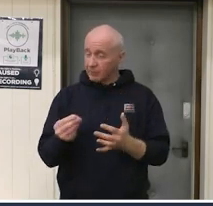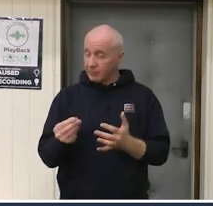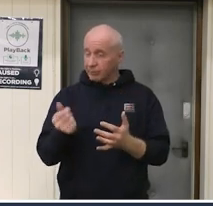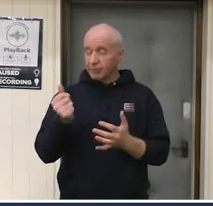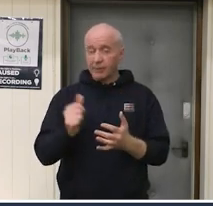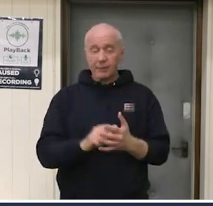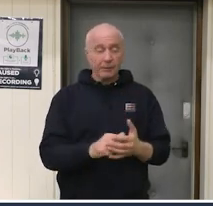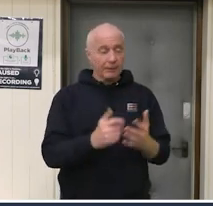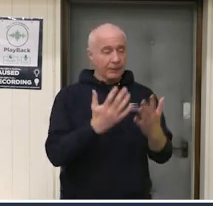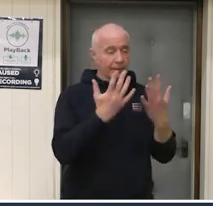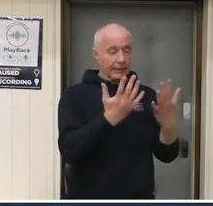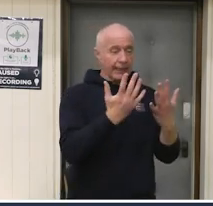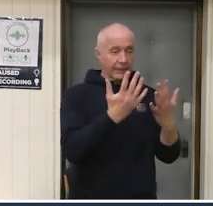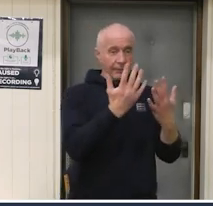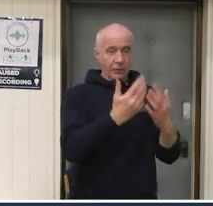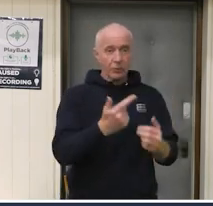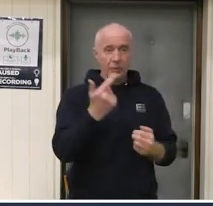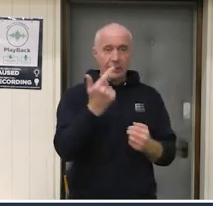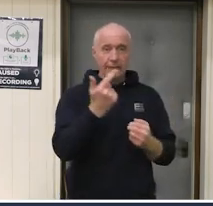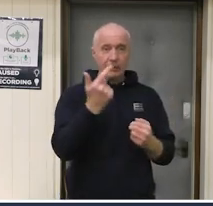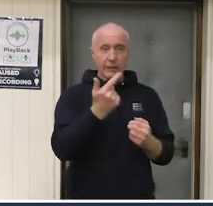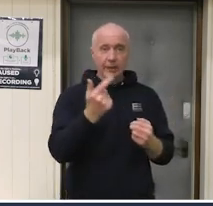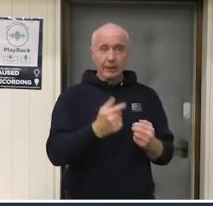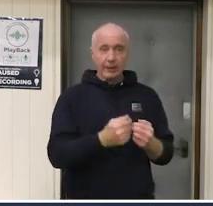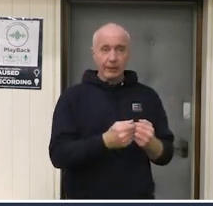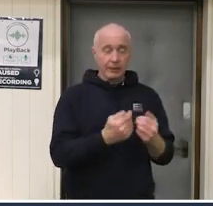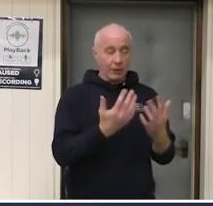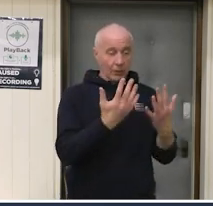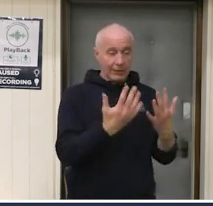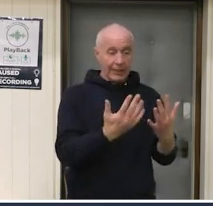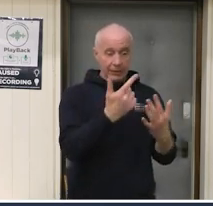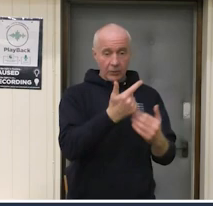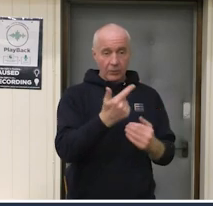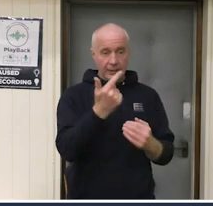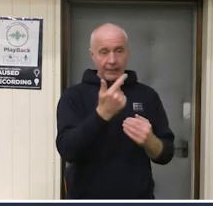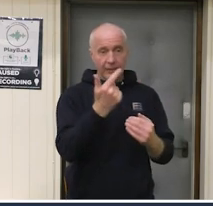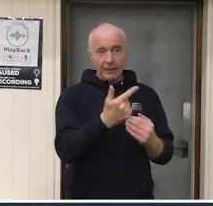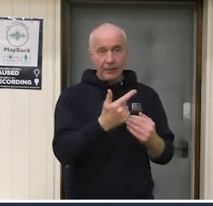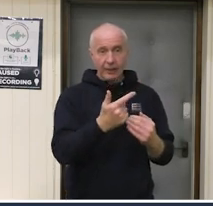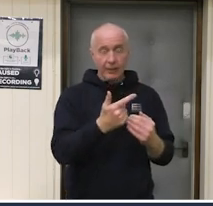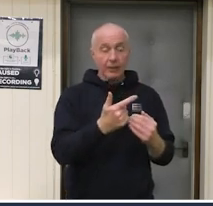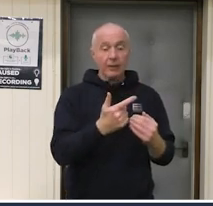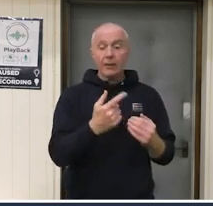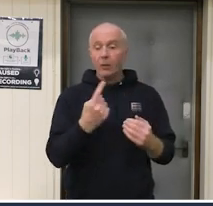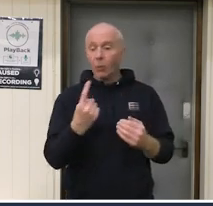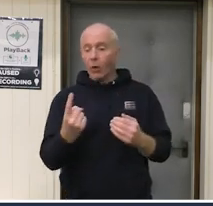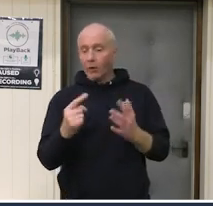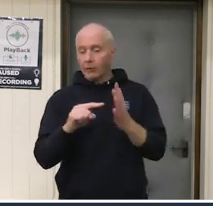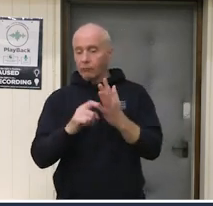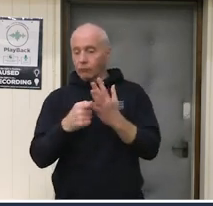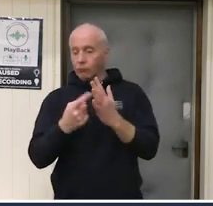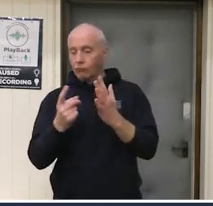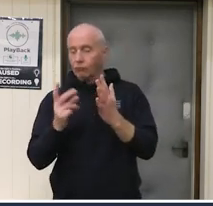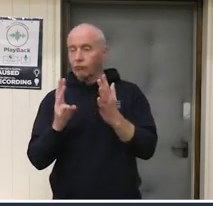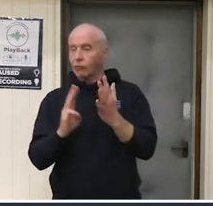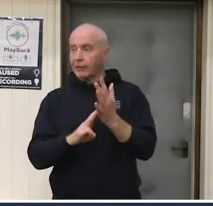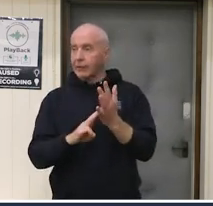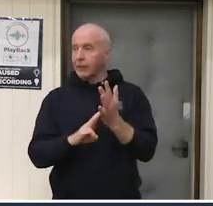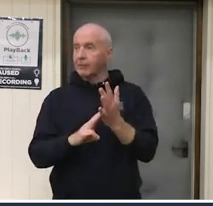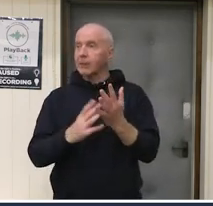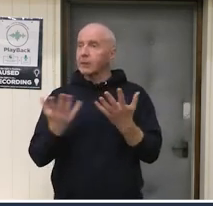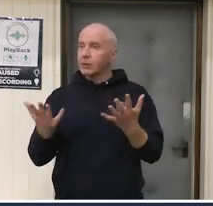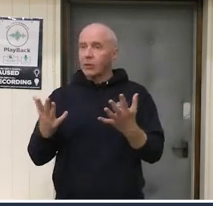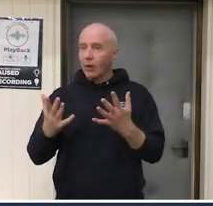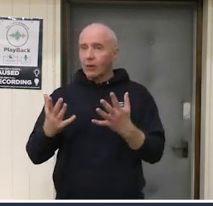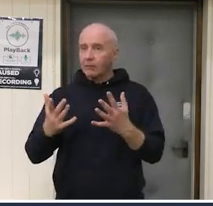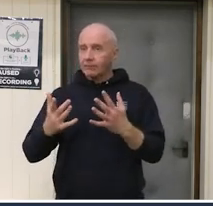the 17 hydrogens, so that's 1 and 17 zero hydrogens, there's one tritium, right? It's not stable, which is why. So it's not